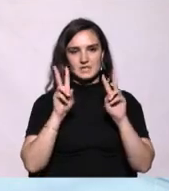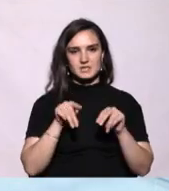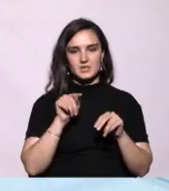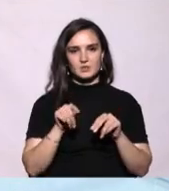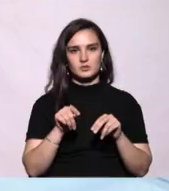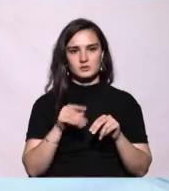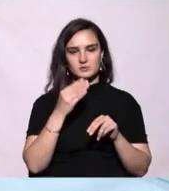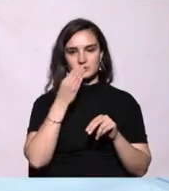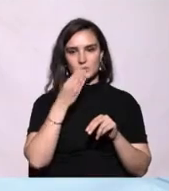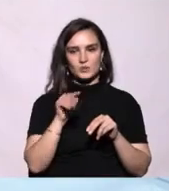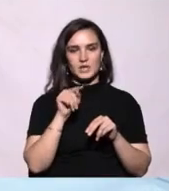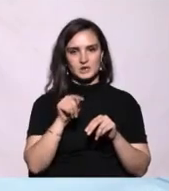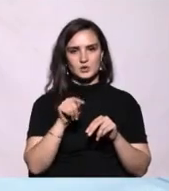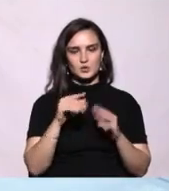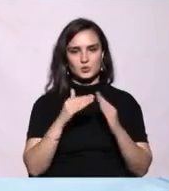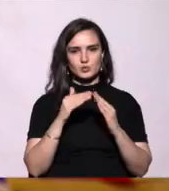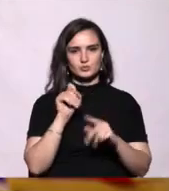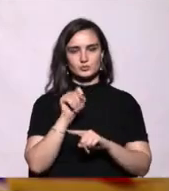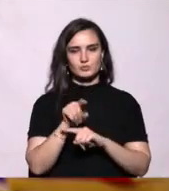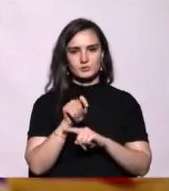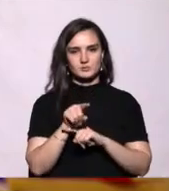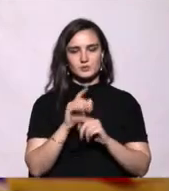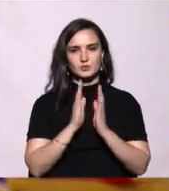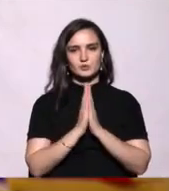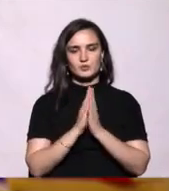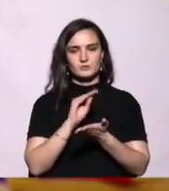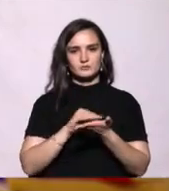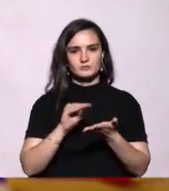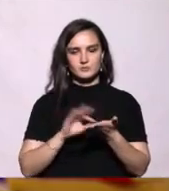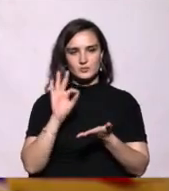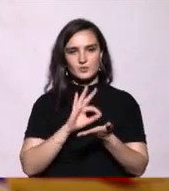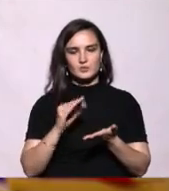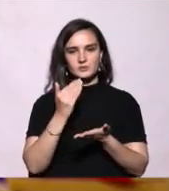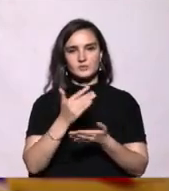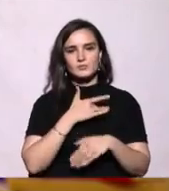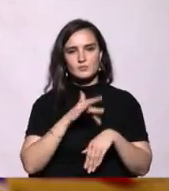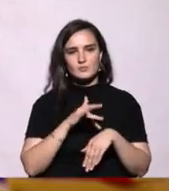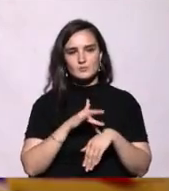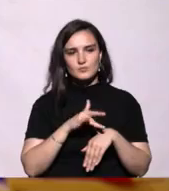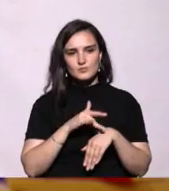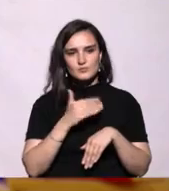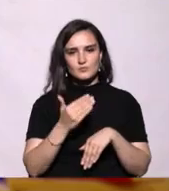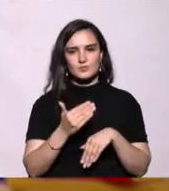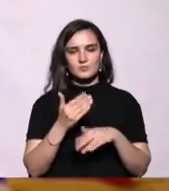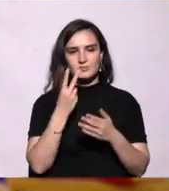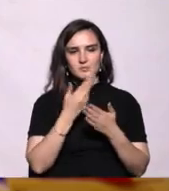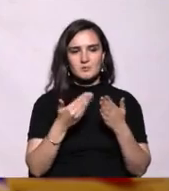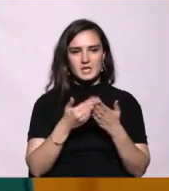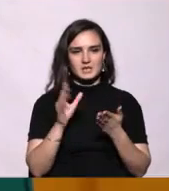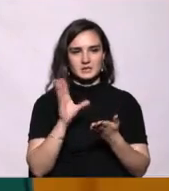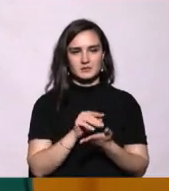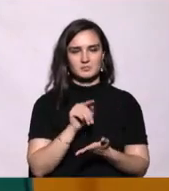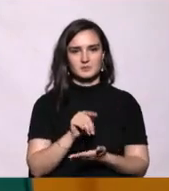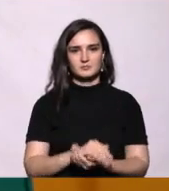it's the best section. Is the homework. So, please write about your hobby according to the example below.